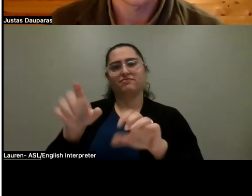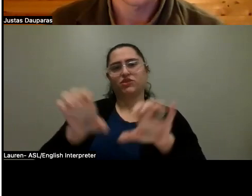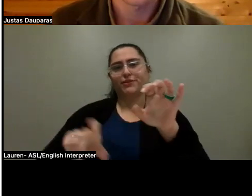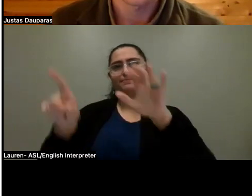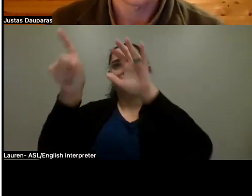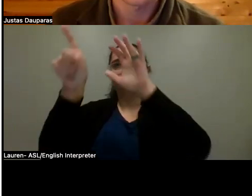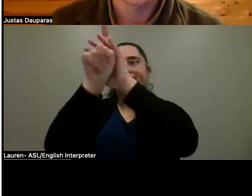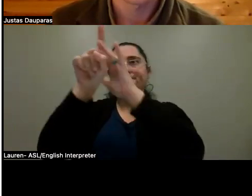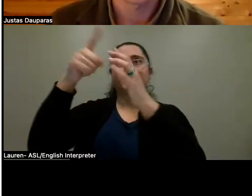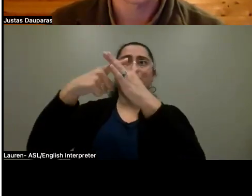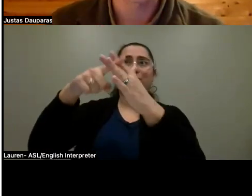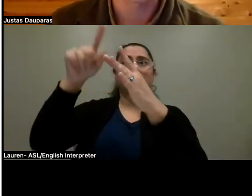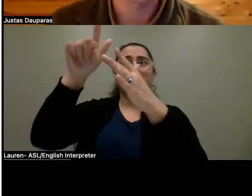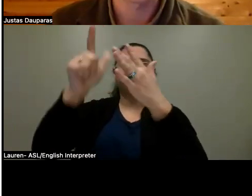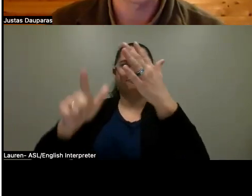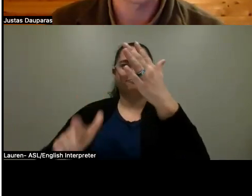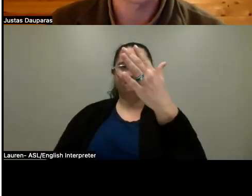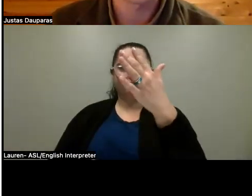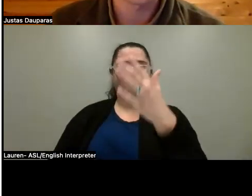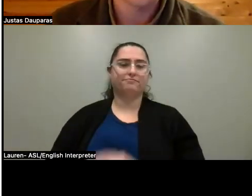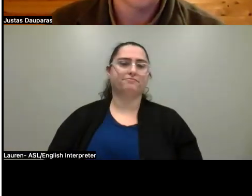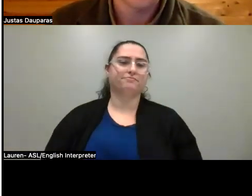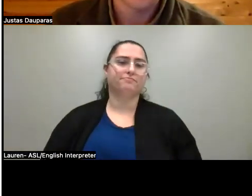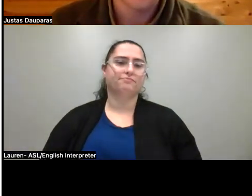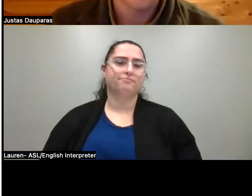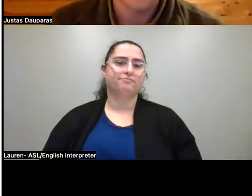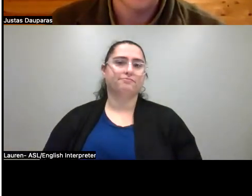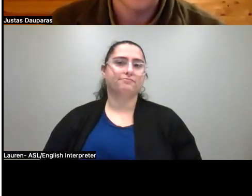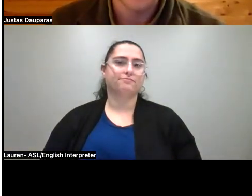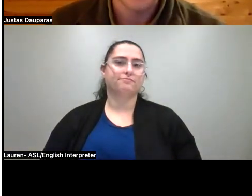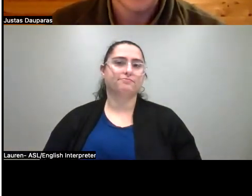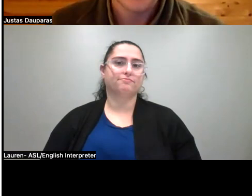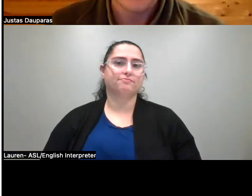can just sure. So sounds good.